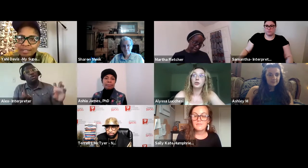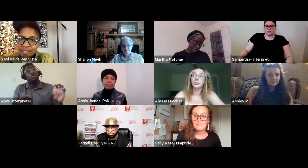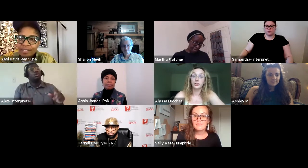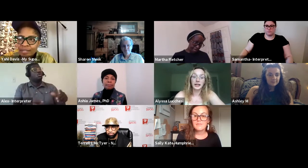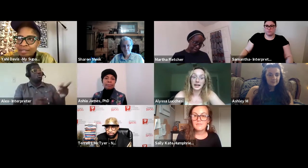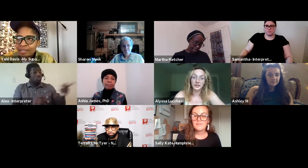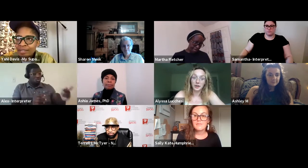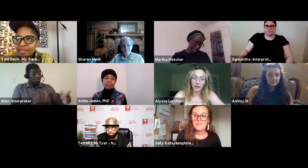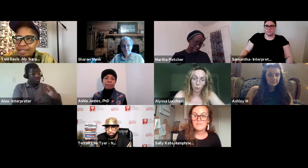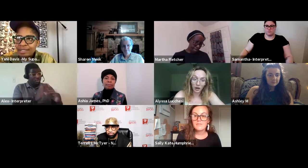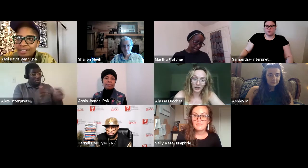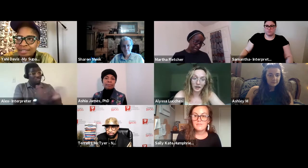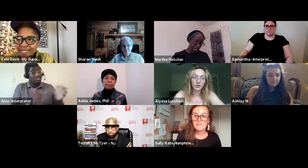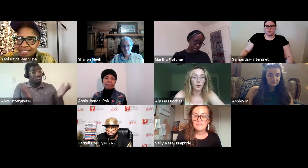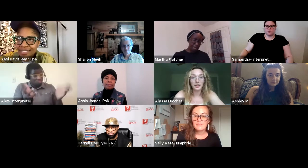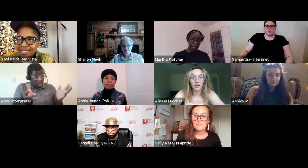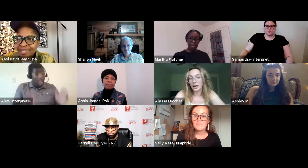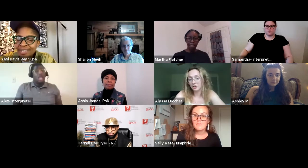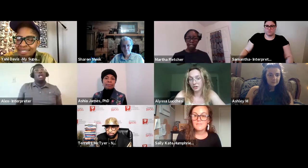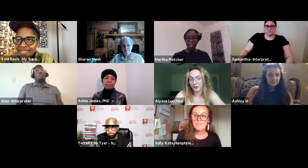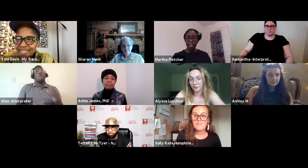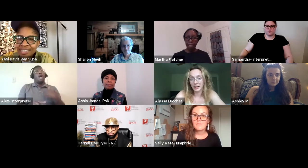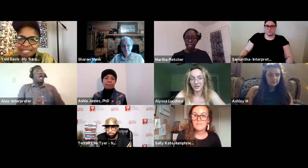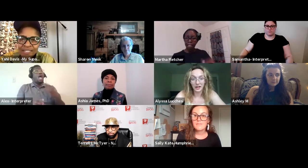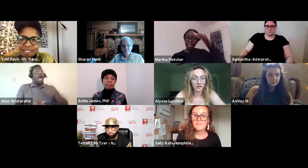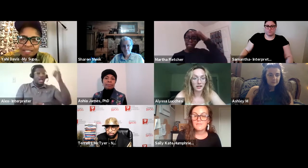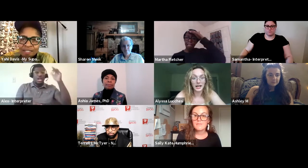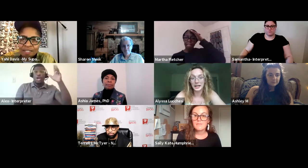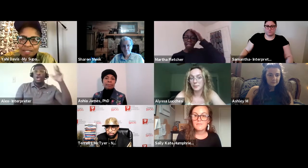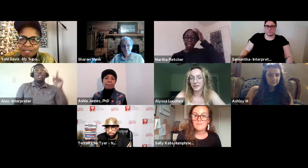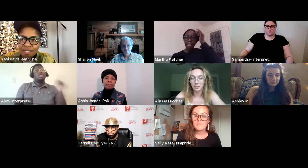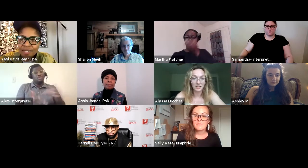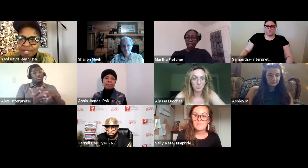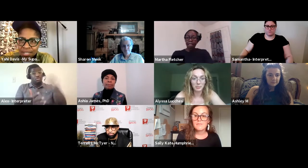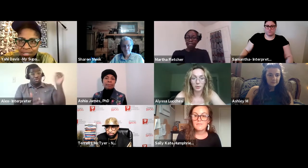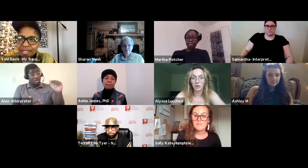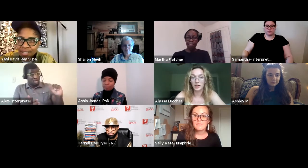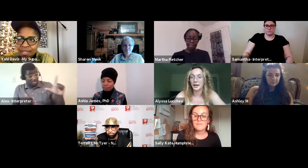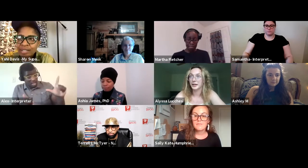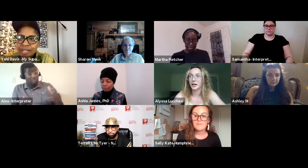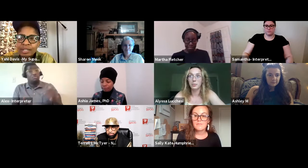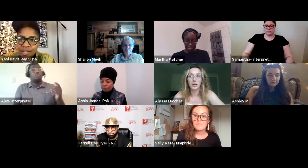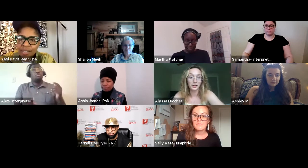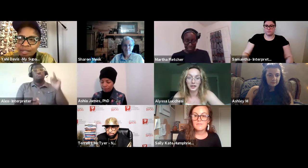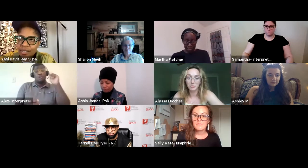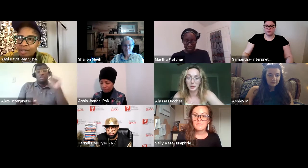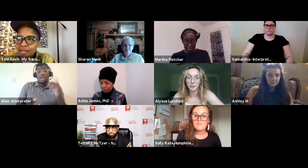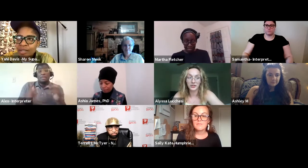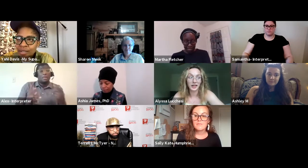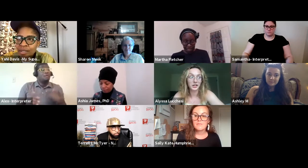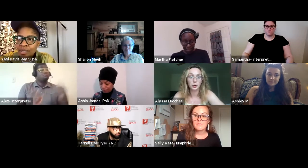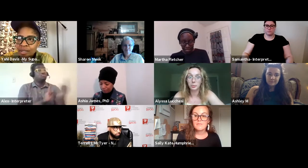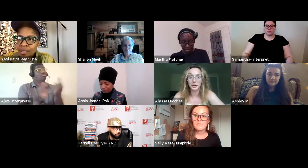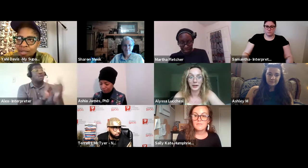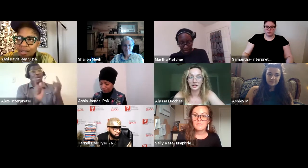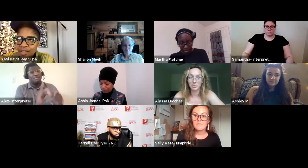I heard she was learning ASL at her work. So I thought I should learn some ASL. And I met some deaf people, and a couple other deaf people